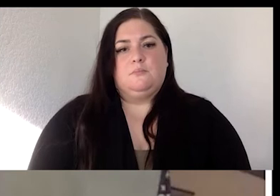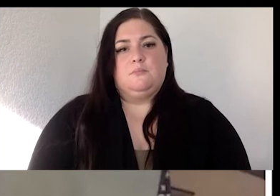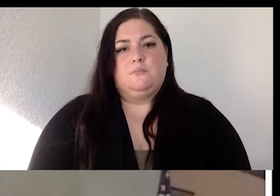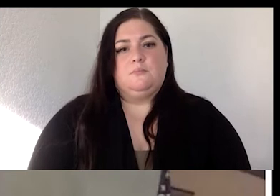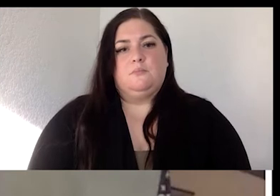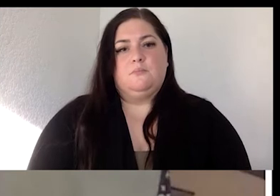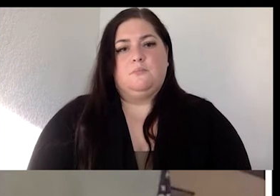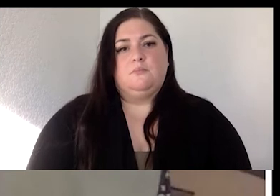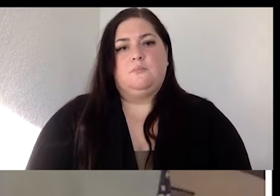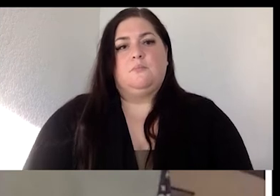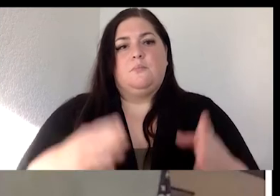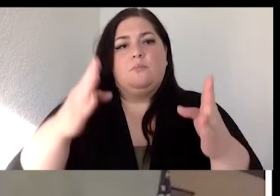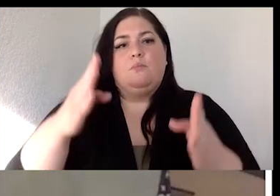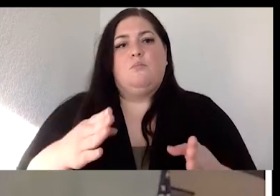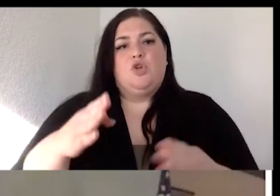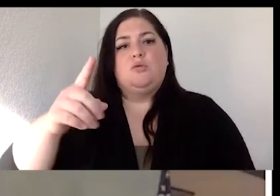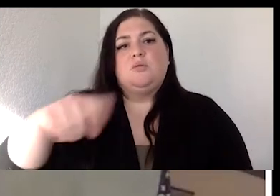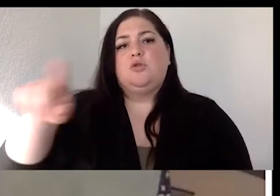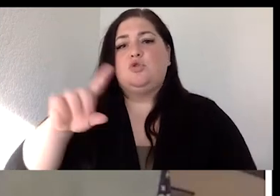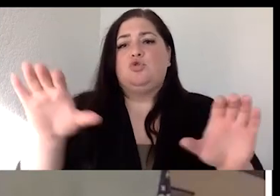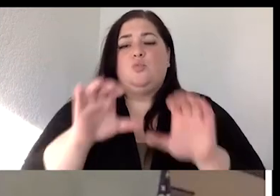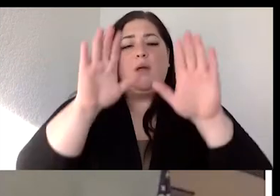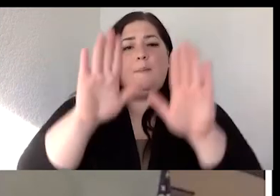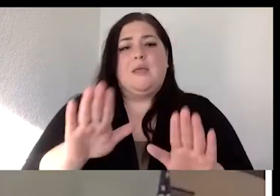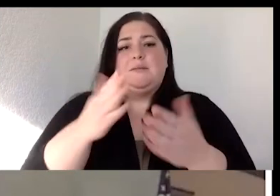There's a person among us who is doing amazing things